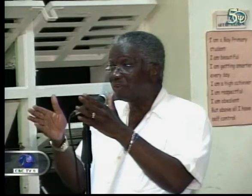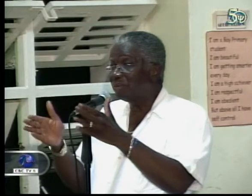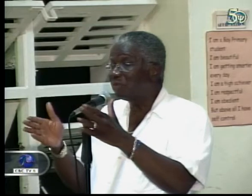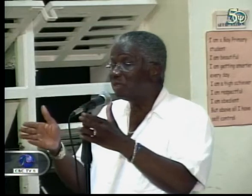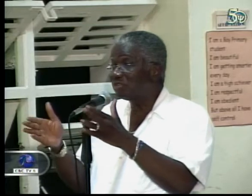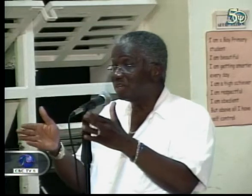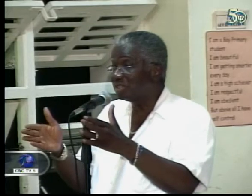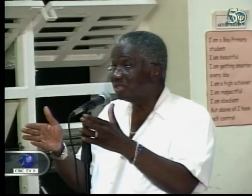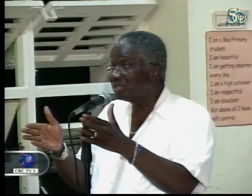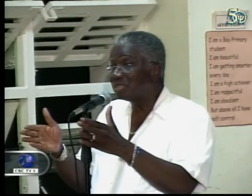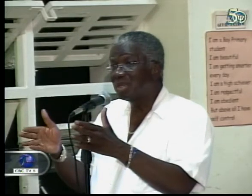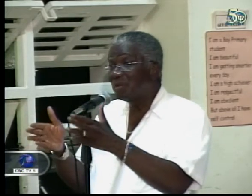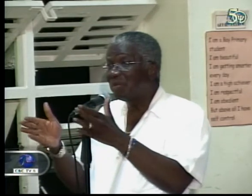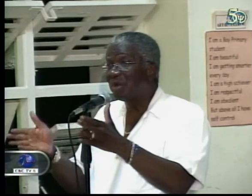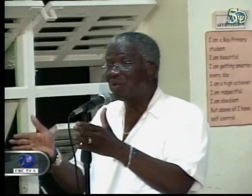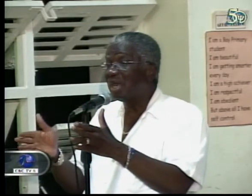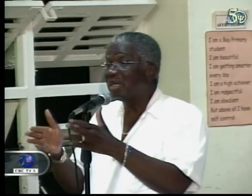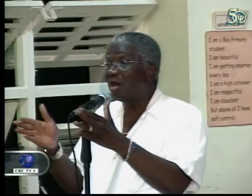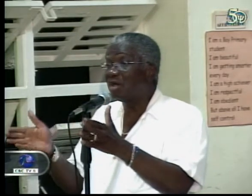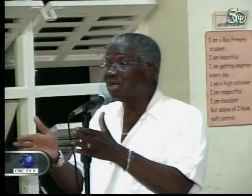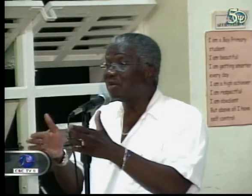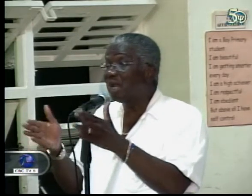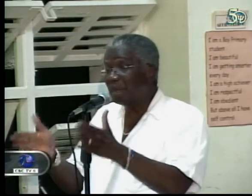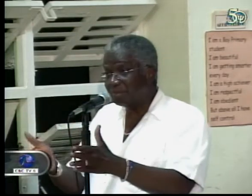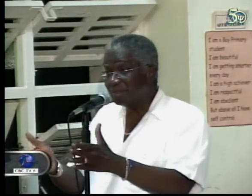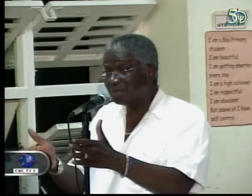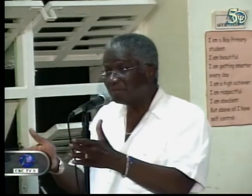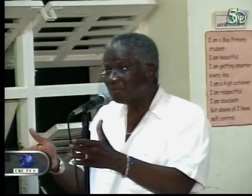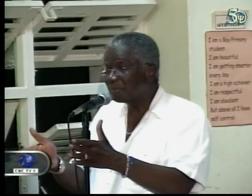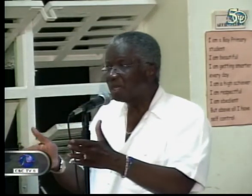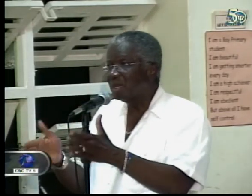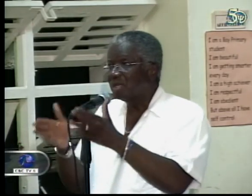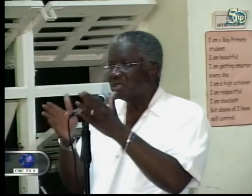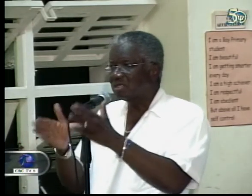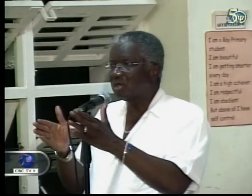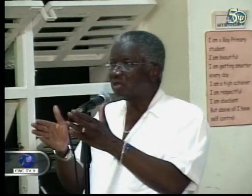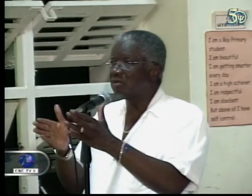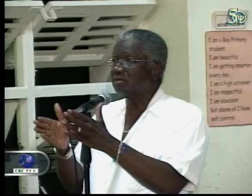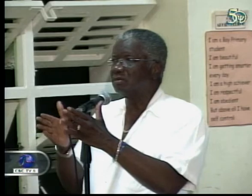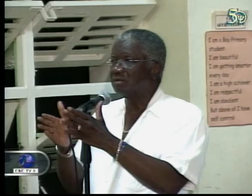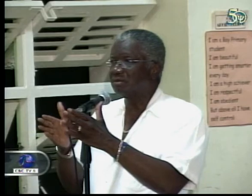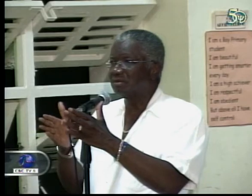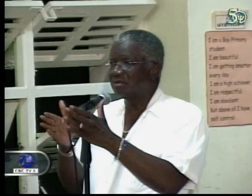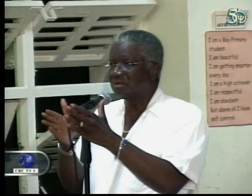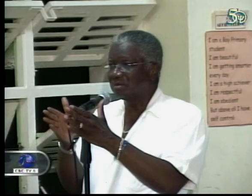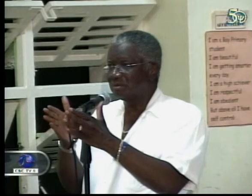the 5 foolish virgins without any oil in our lamps. So